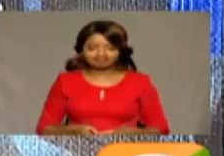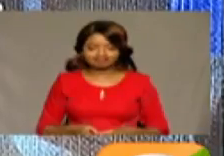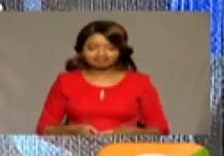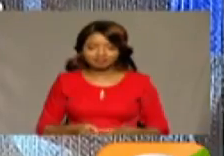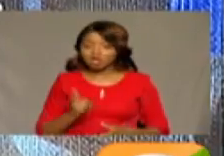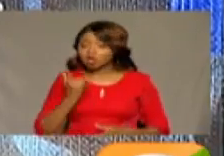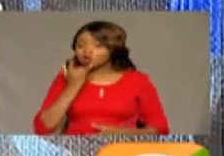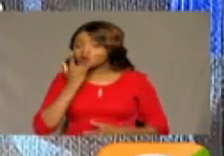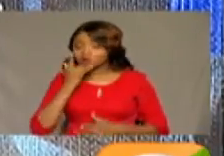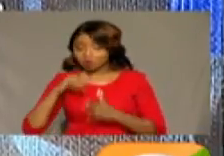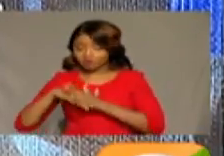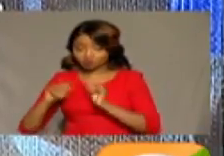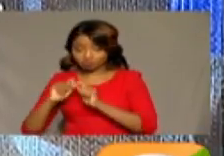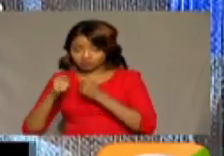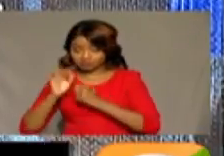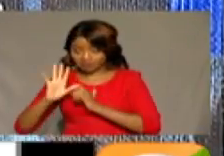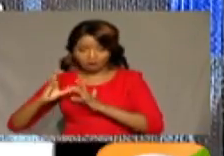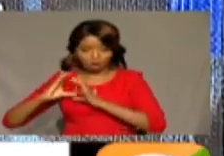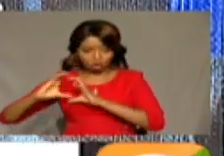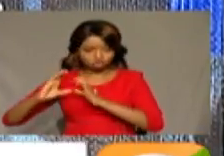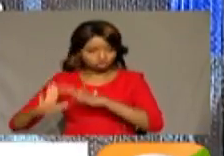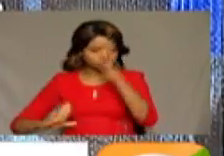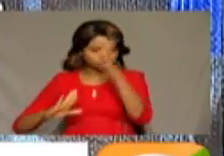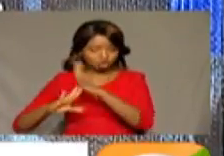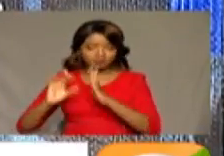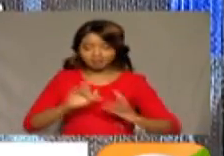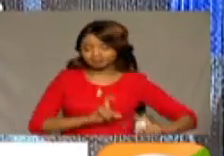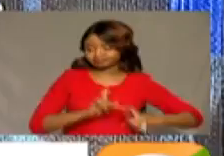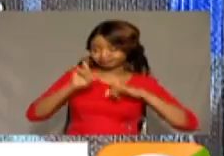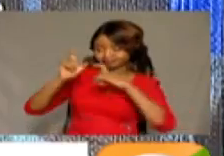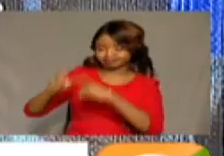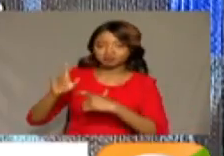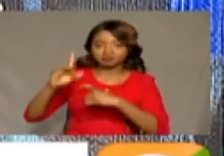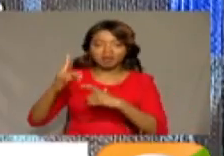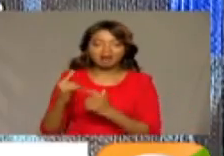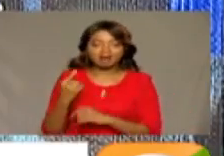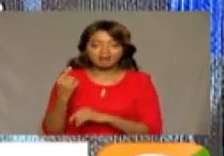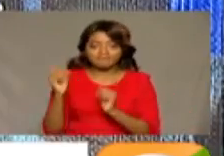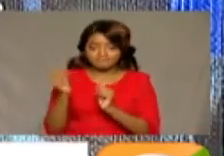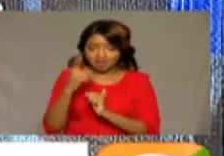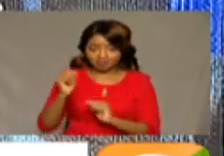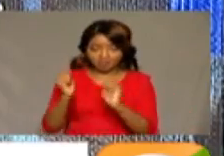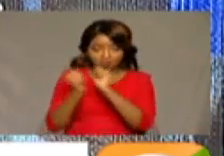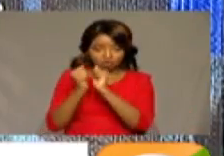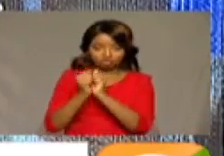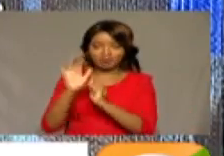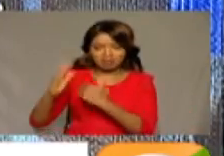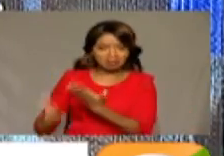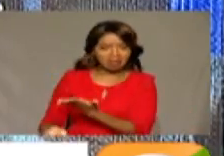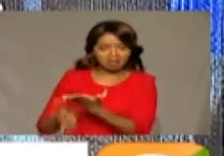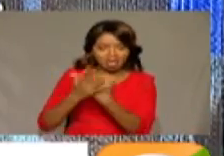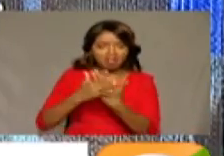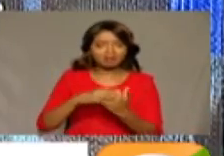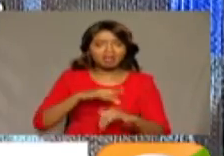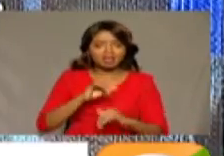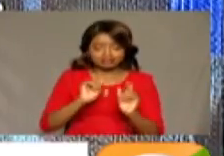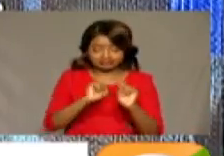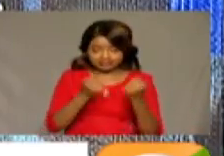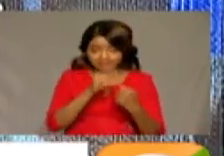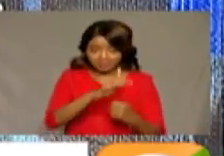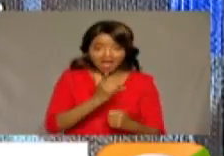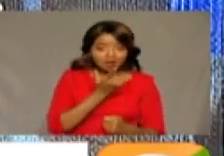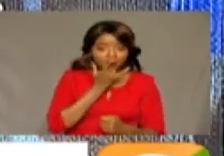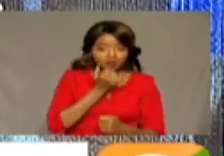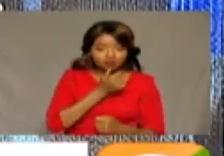Gor Mahia head coach Steven Polack was awarded the Fidelity Insurance Coach of the Month of October after inspiring Kogalo to the summit of the Kenyan Premier League